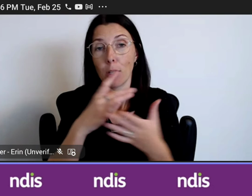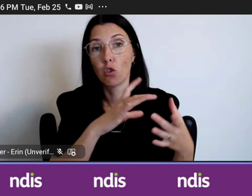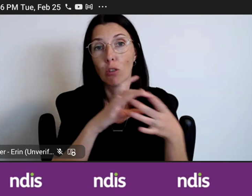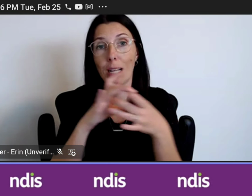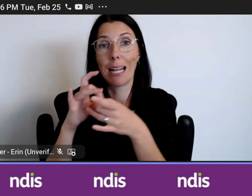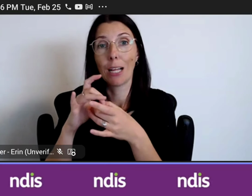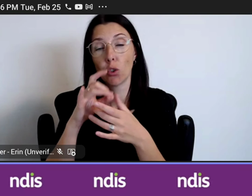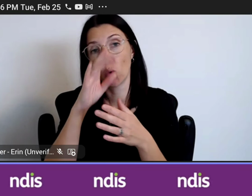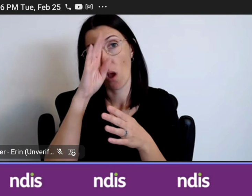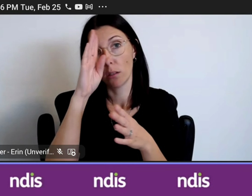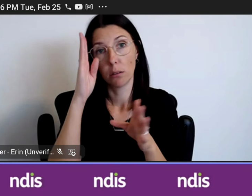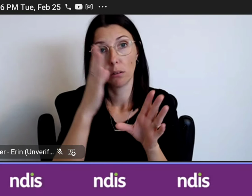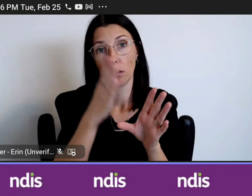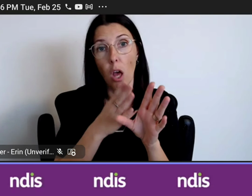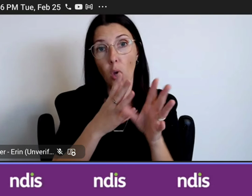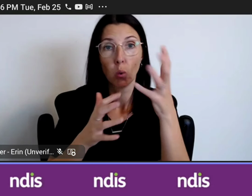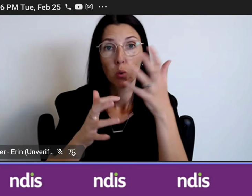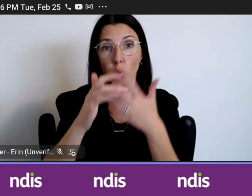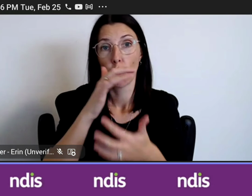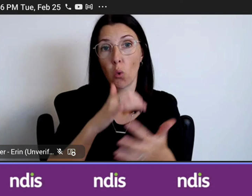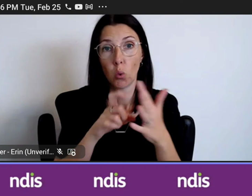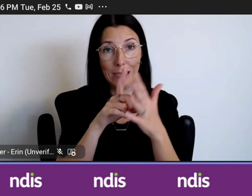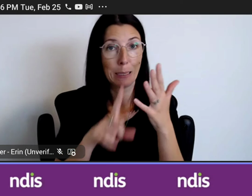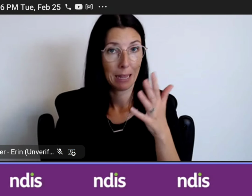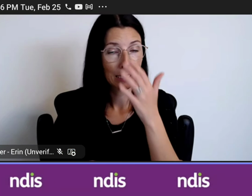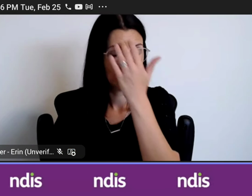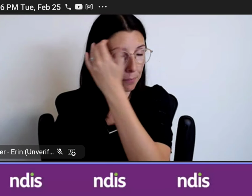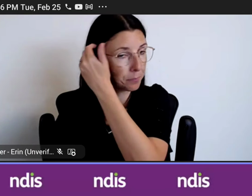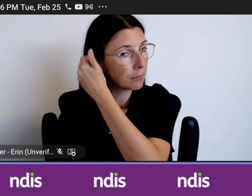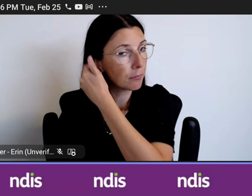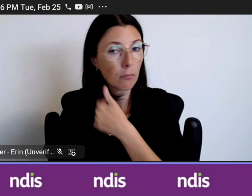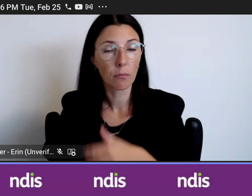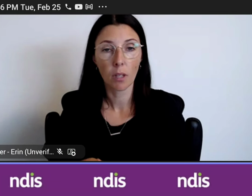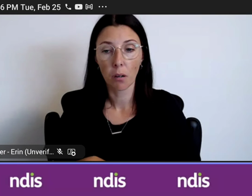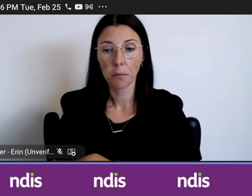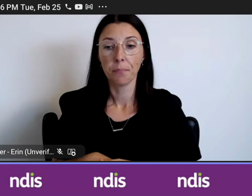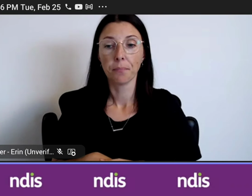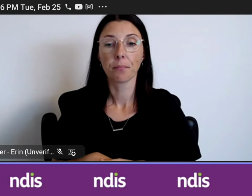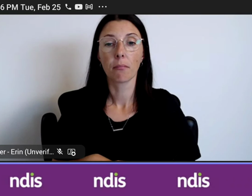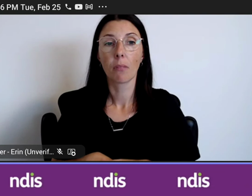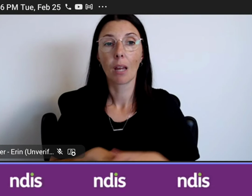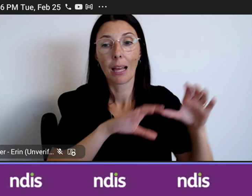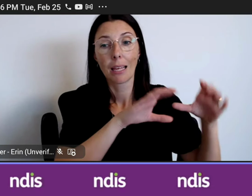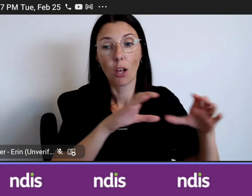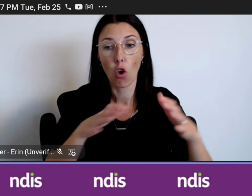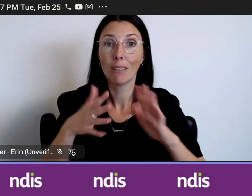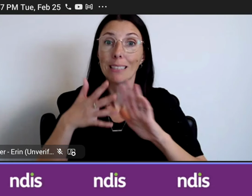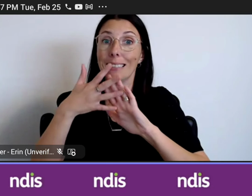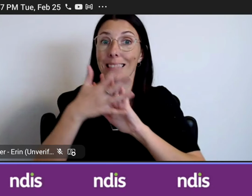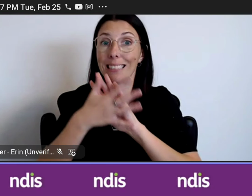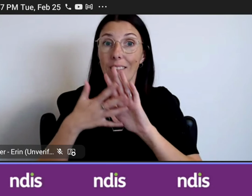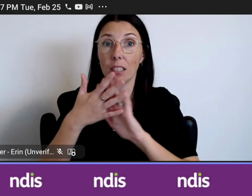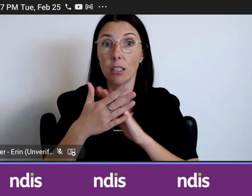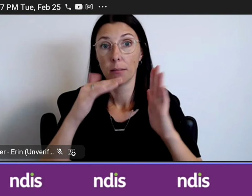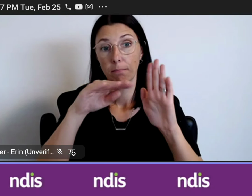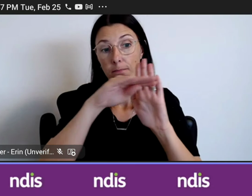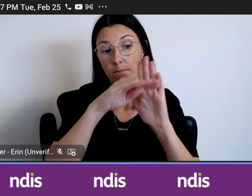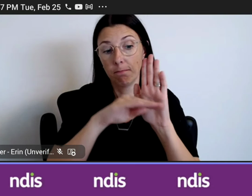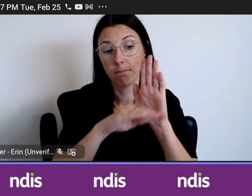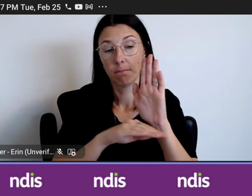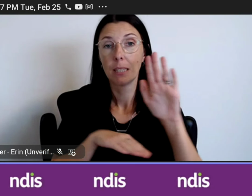psychosocial disability. So the categories and their definitions are outlined in our